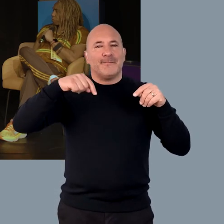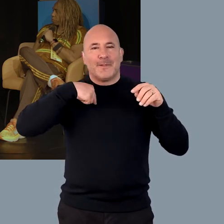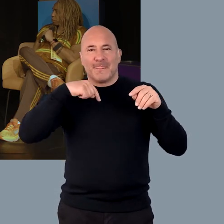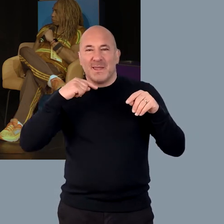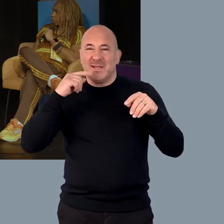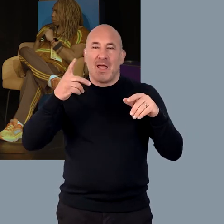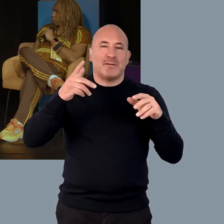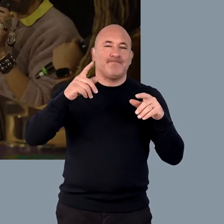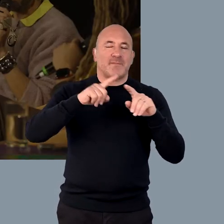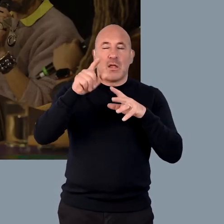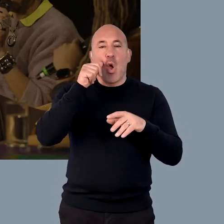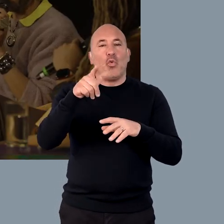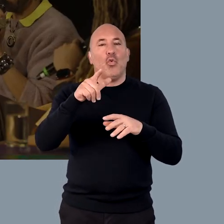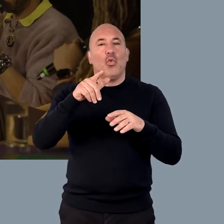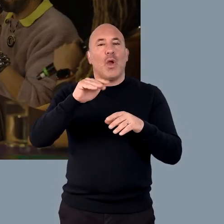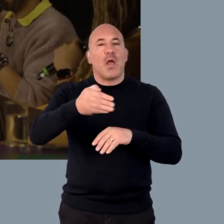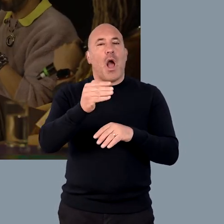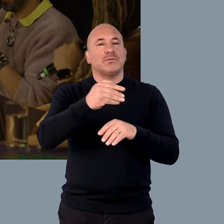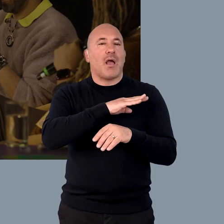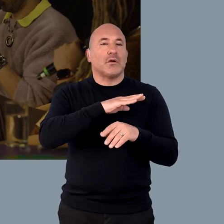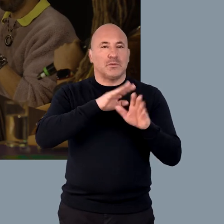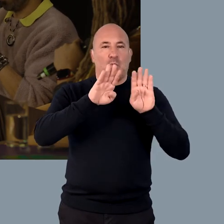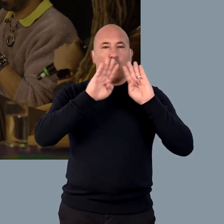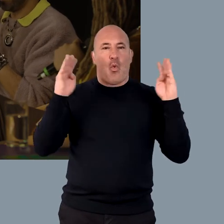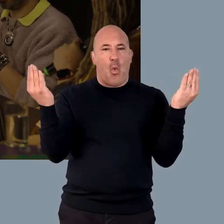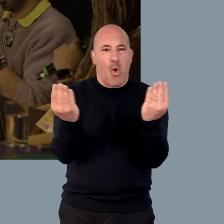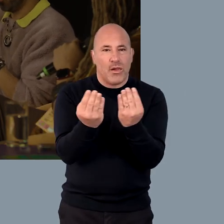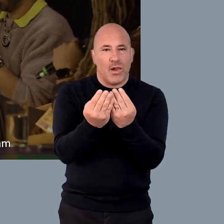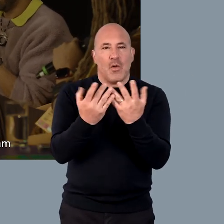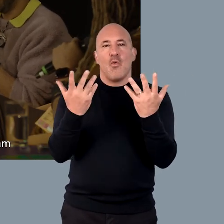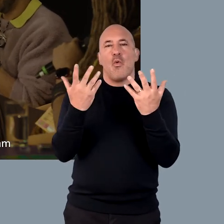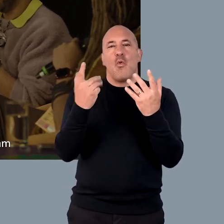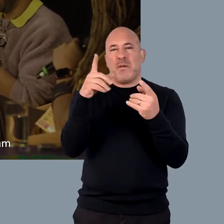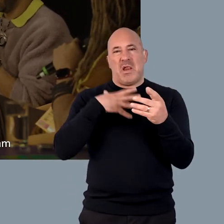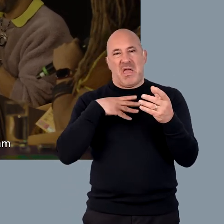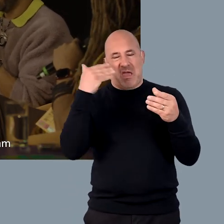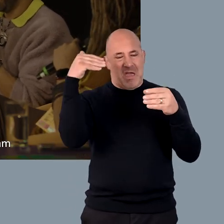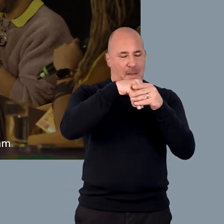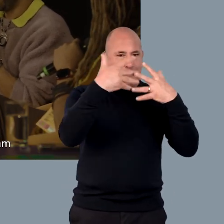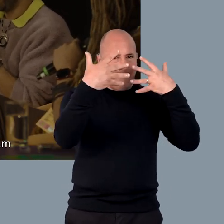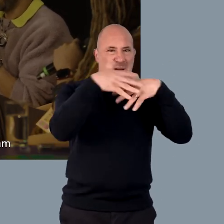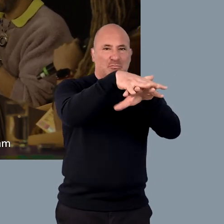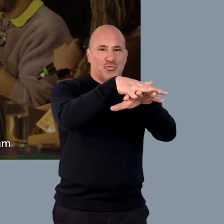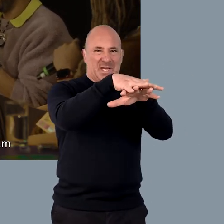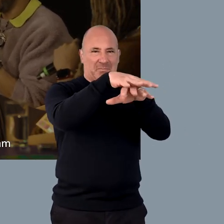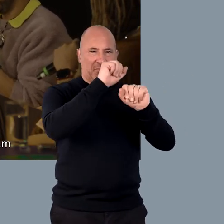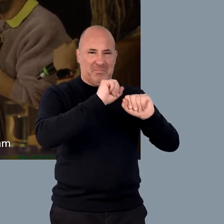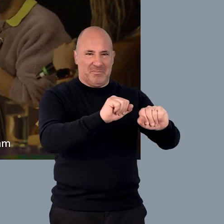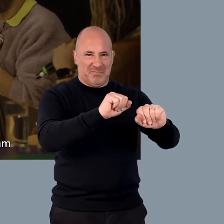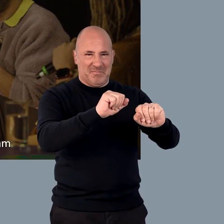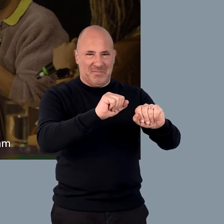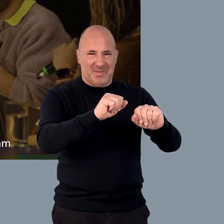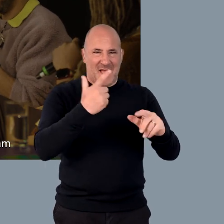um and Basically, it maybe makes me sometimes think about a walled garden or like The people who were like